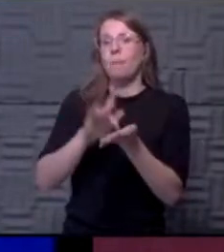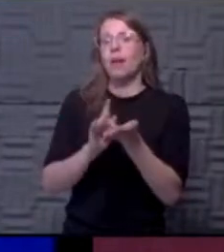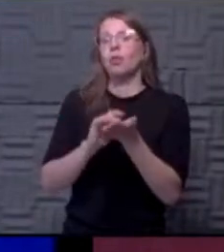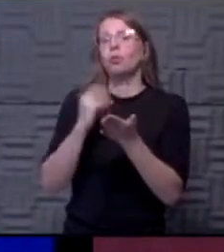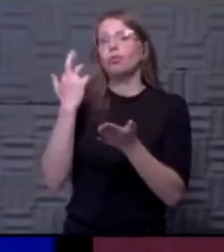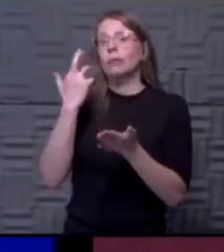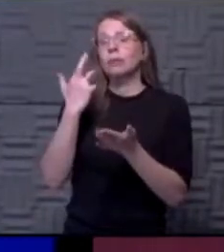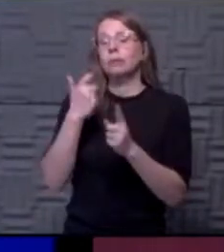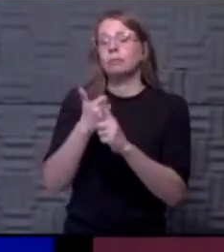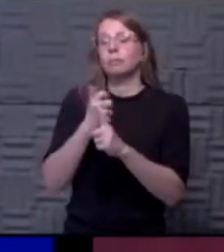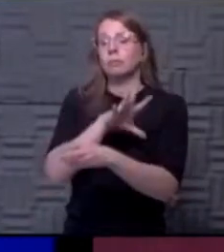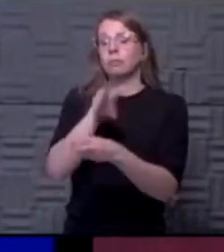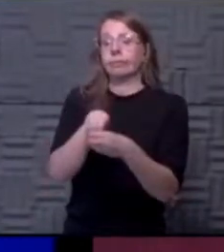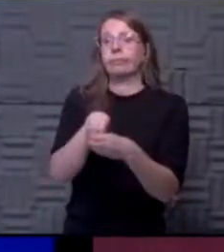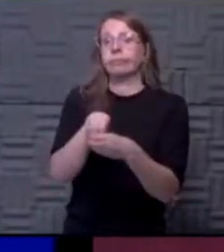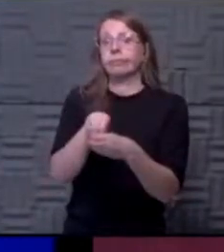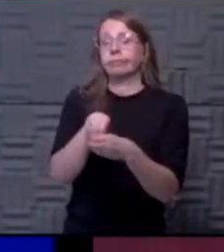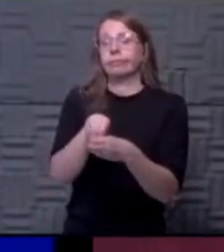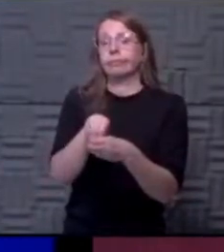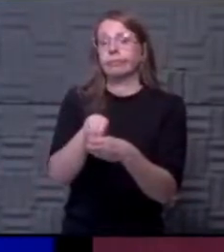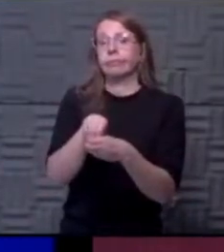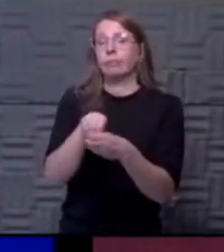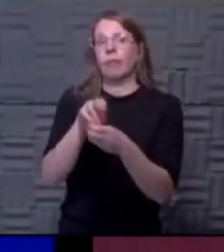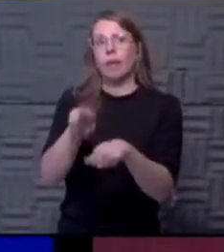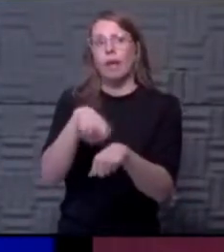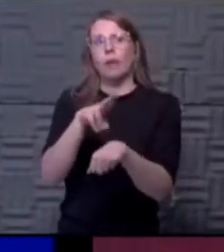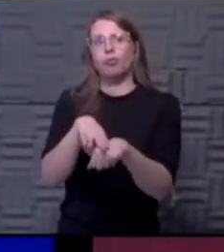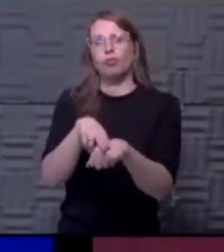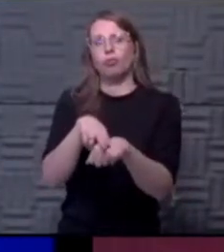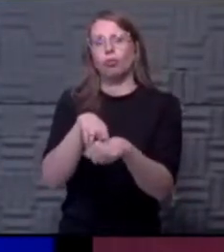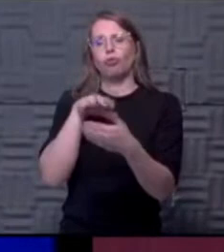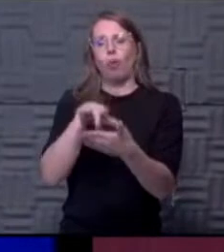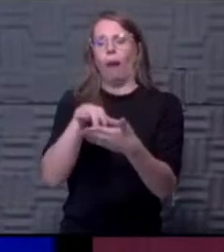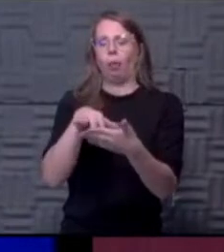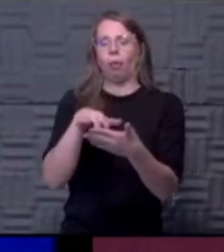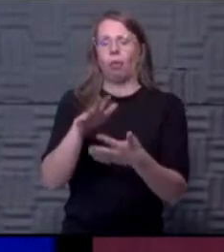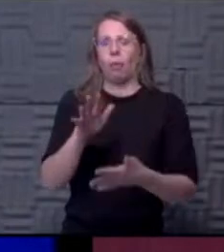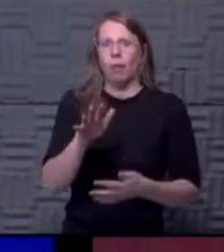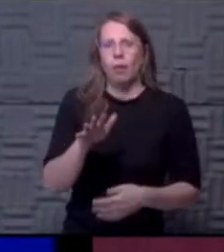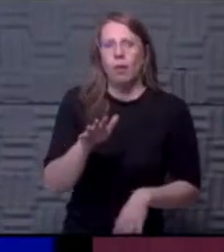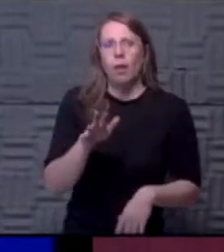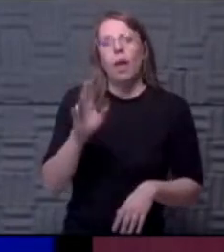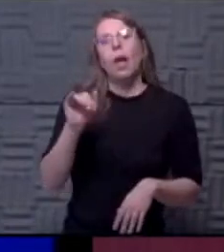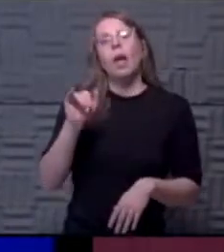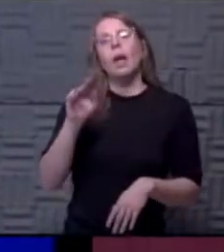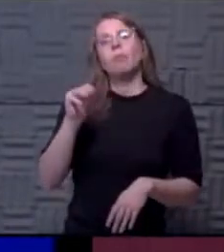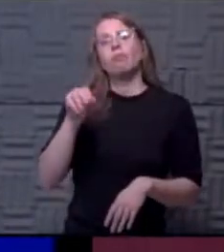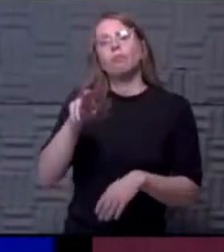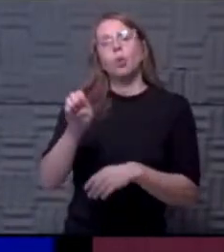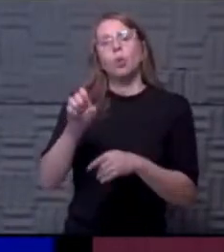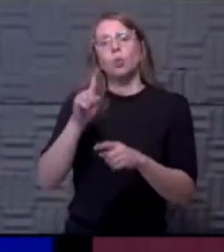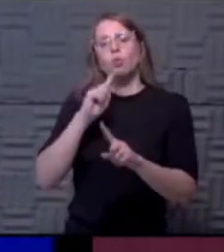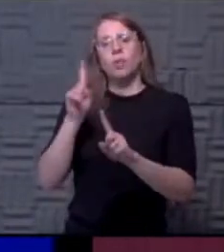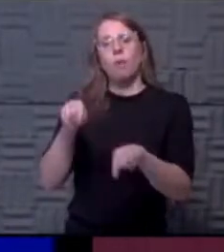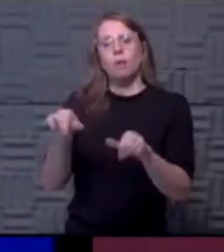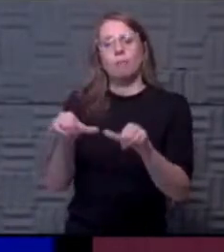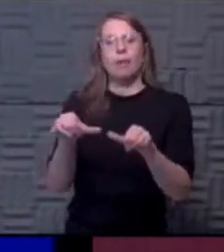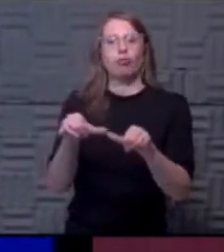has participated in a national trial where immune response is